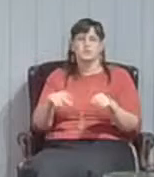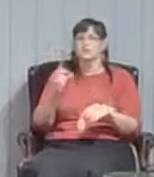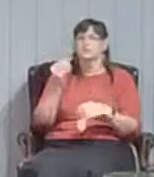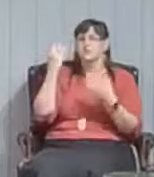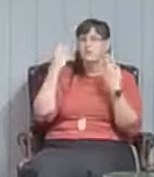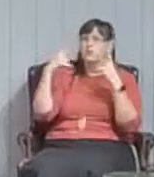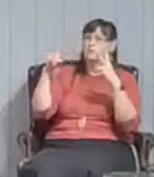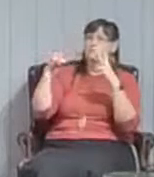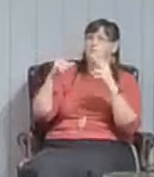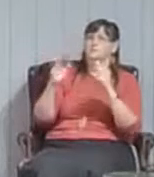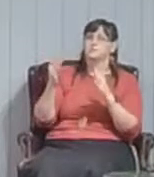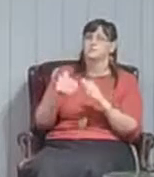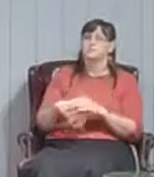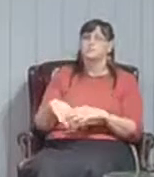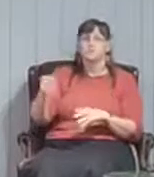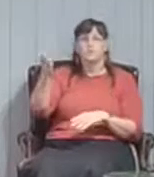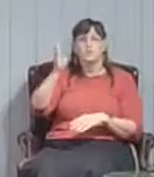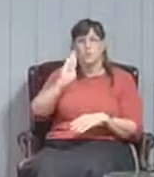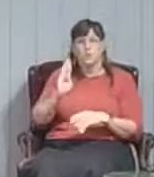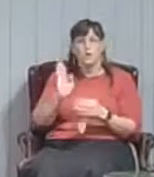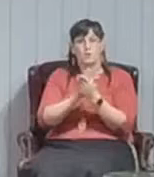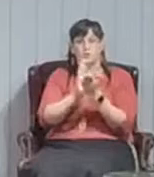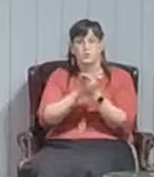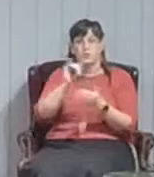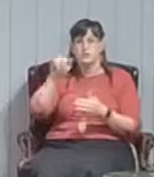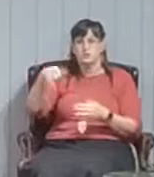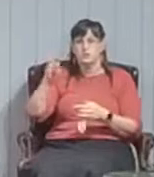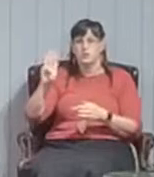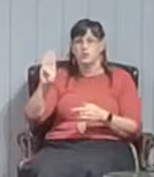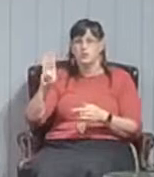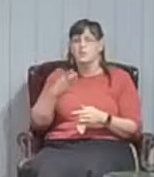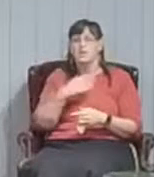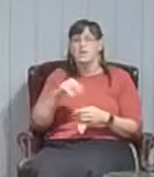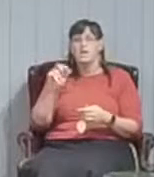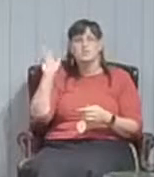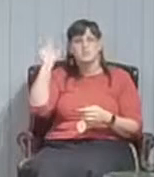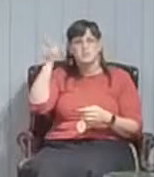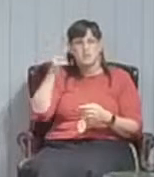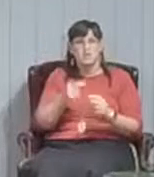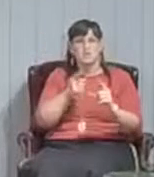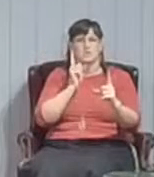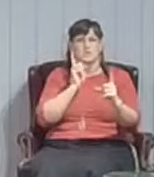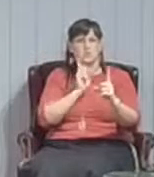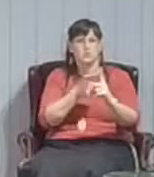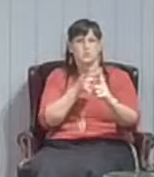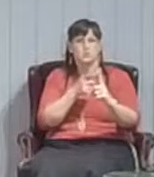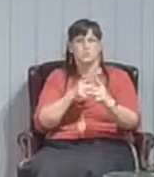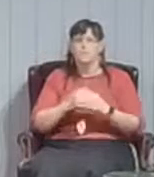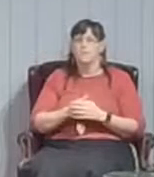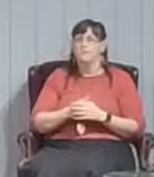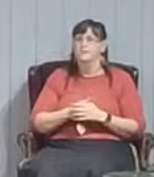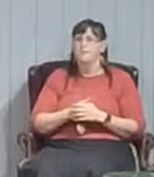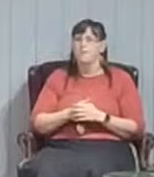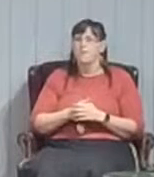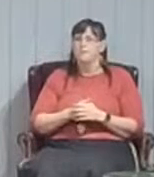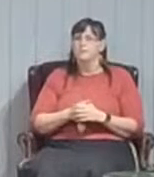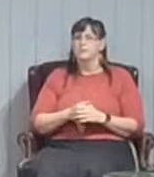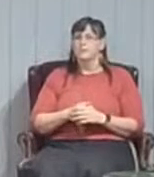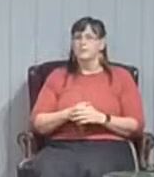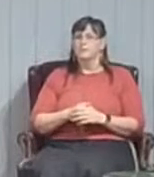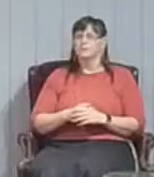notice what happens. God praised Job. Satan accused Job. So there's